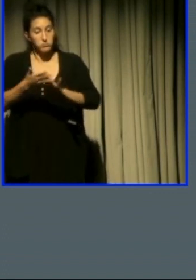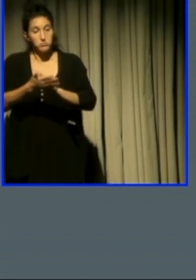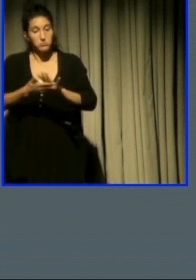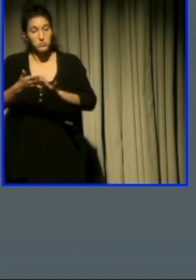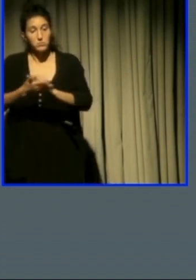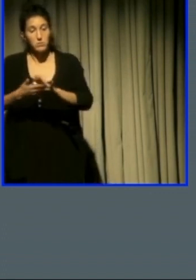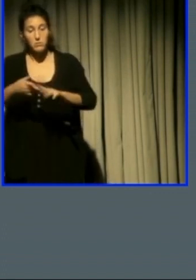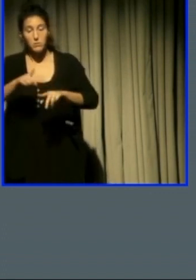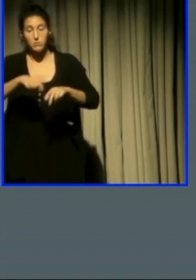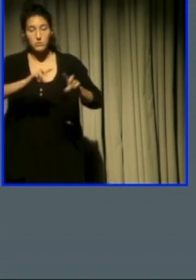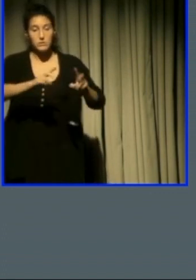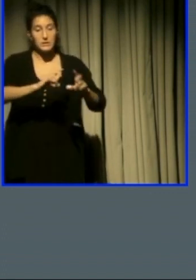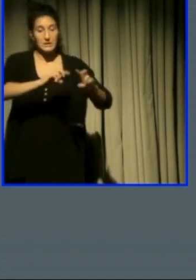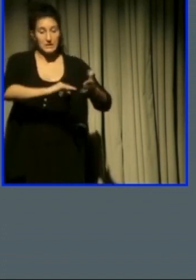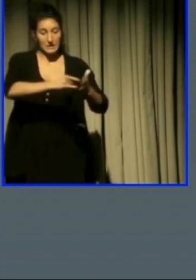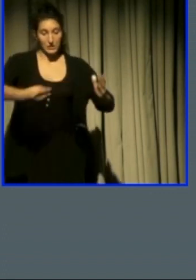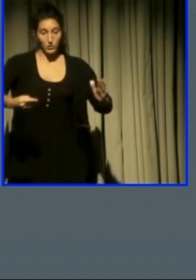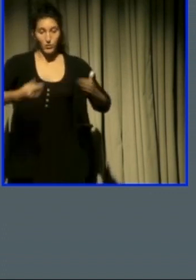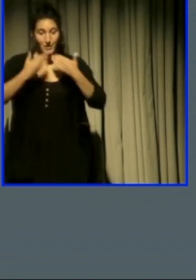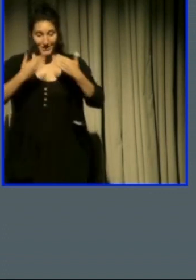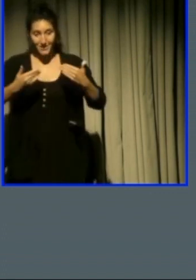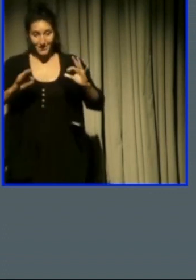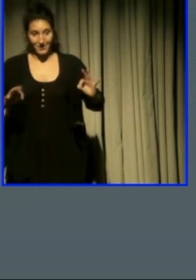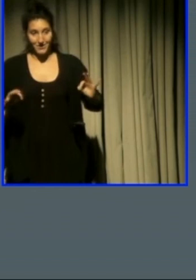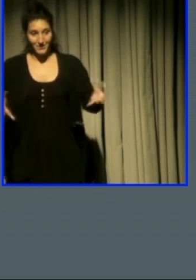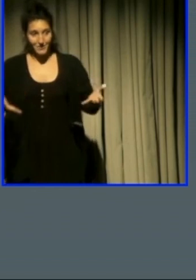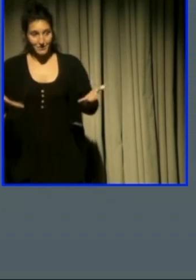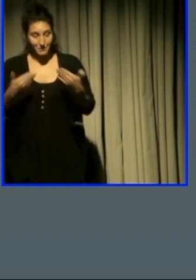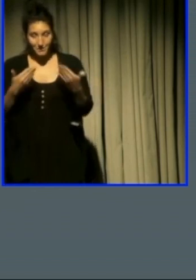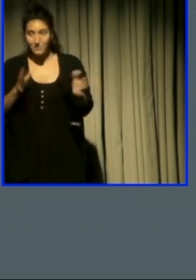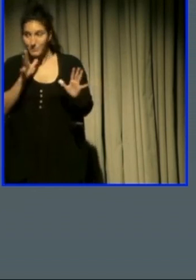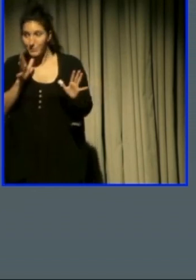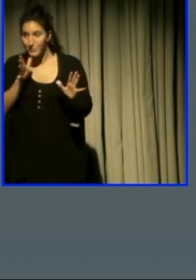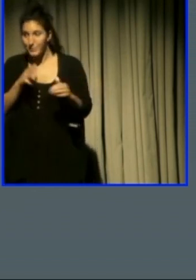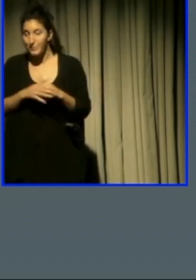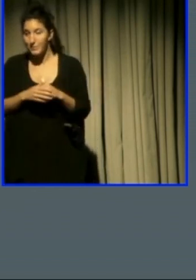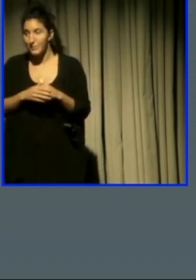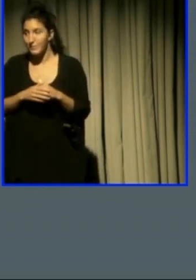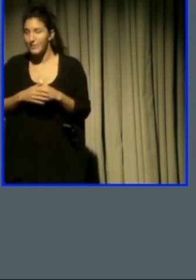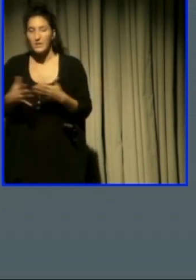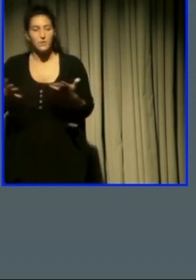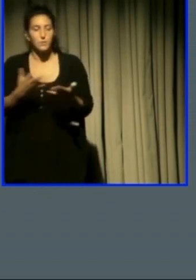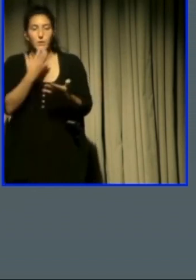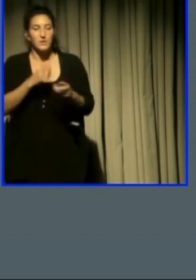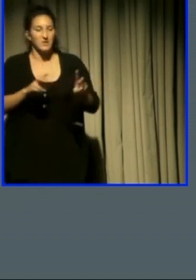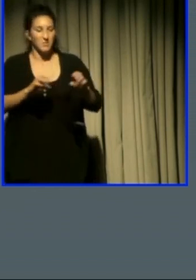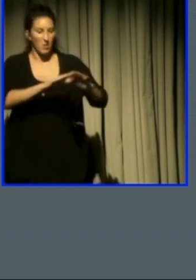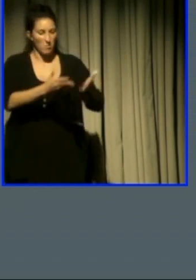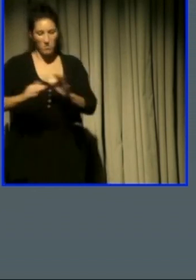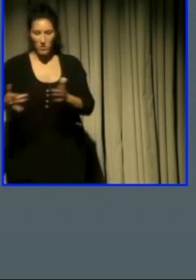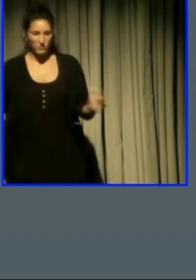great example of that is Microsoft Mesh. So it is a new mixed